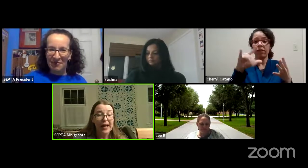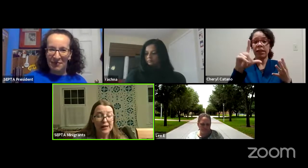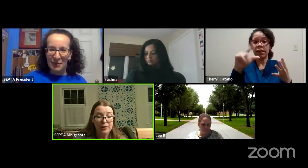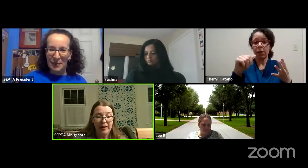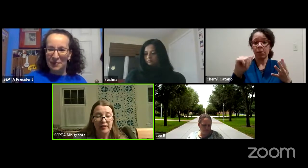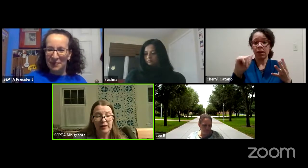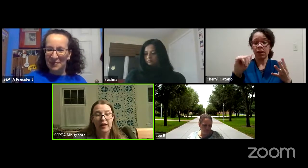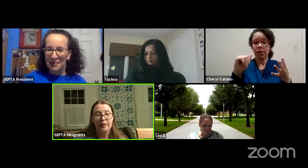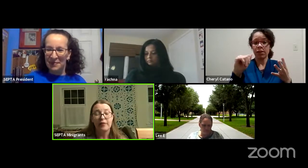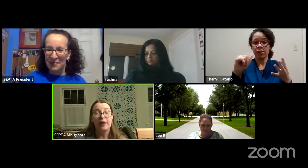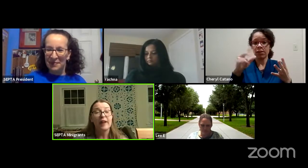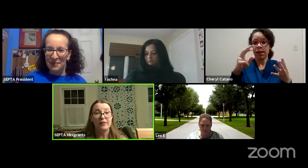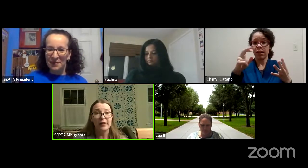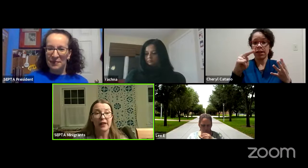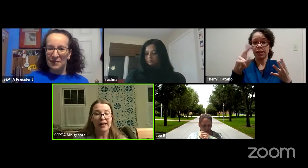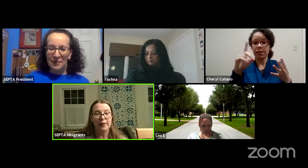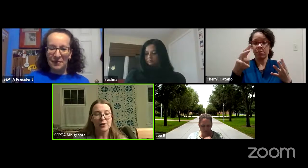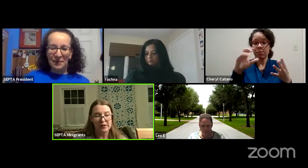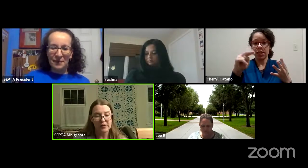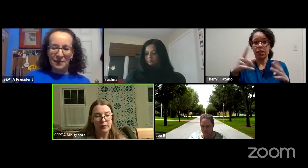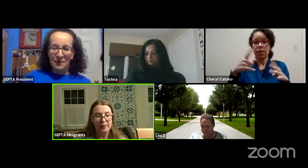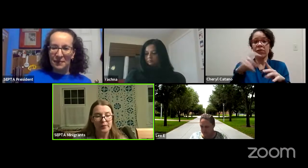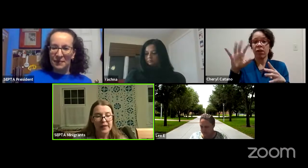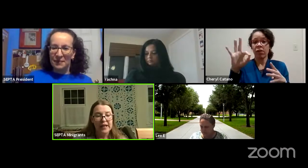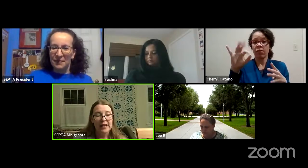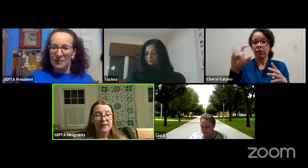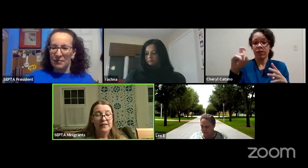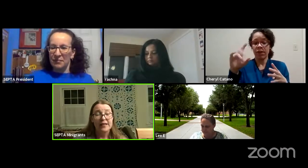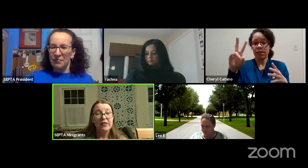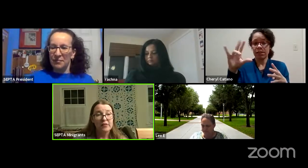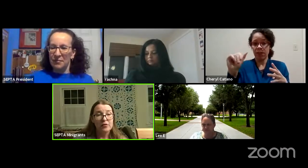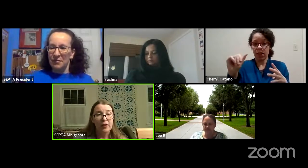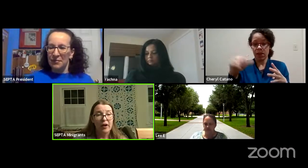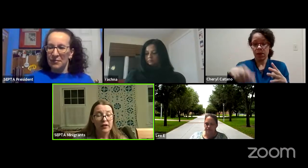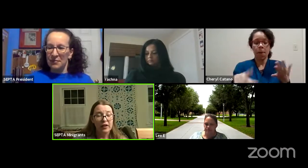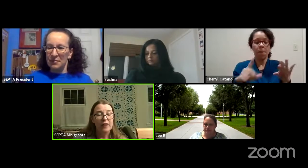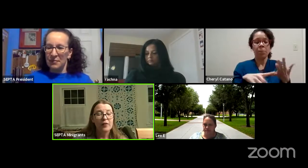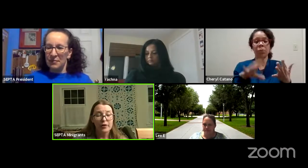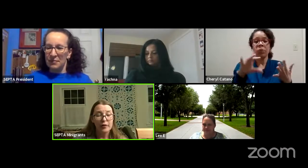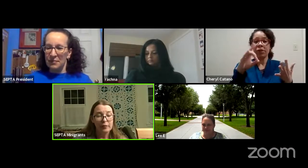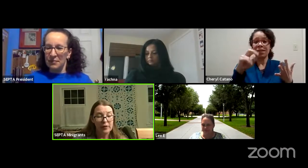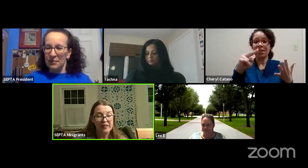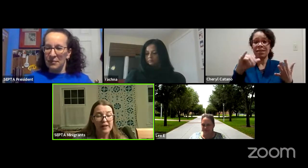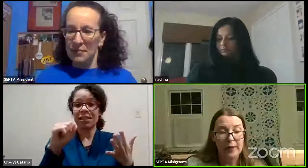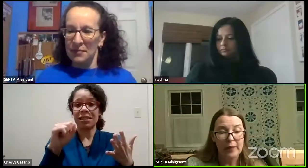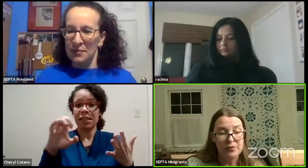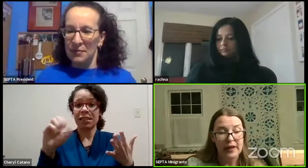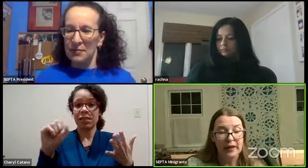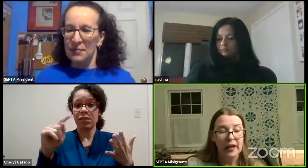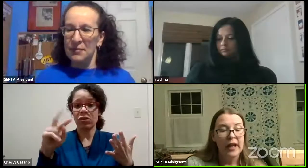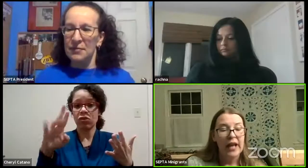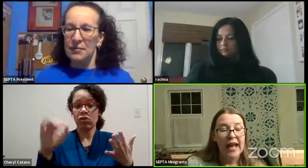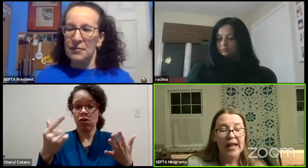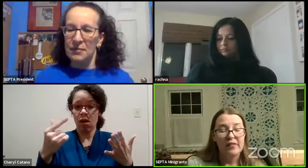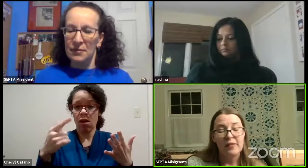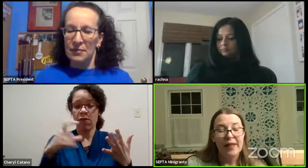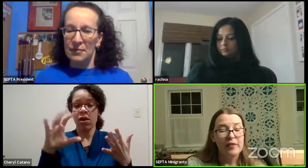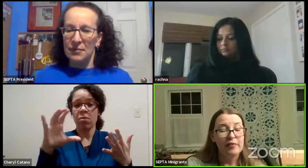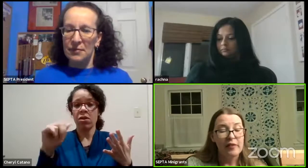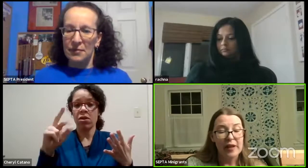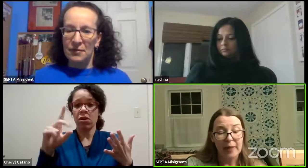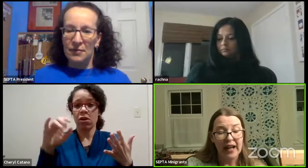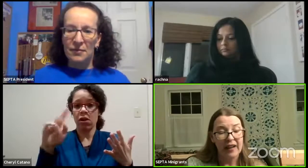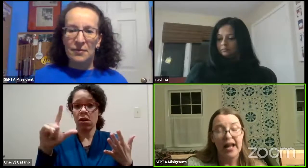Gelder Hindman of Fairfax Villa Elementary School. Denise Strong of Cardinal Forest Elementary. And